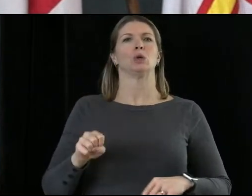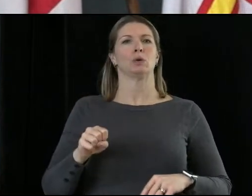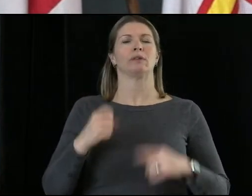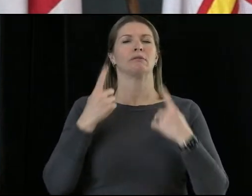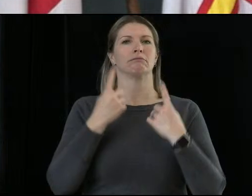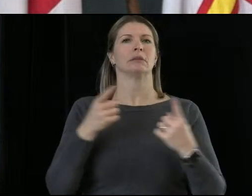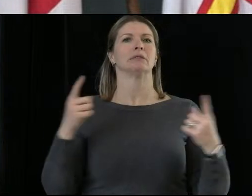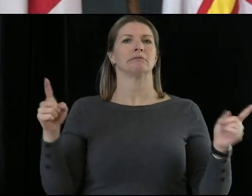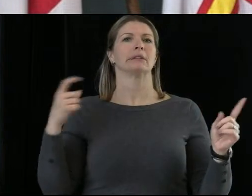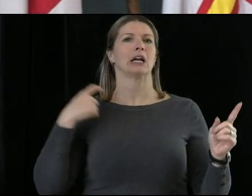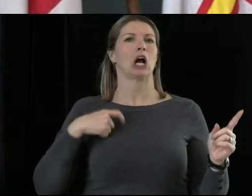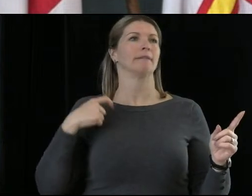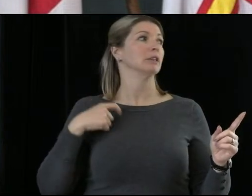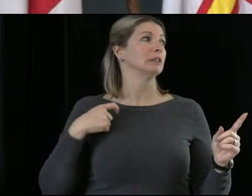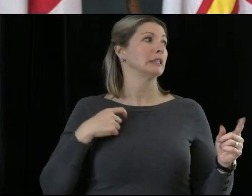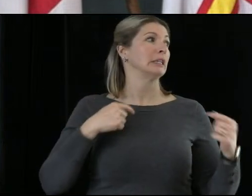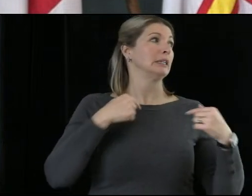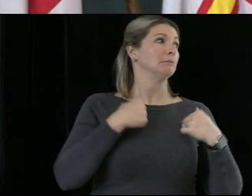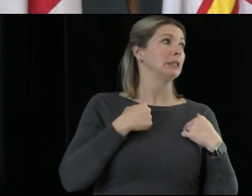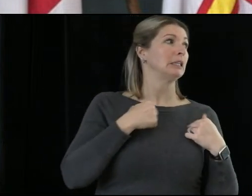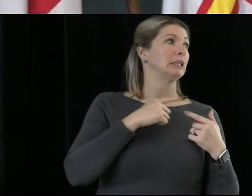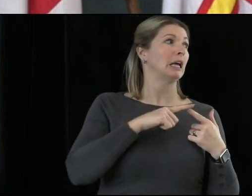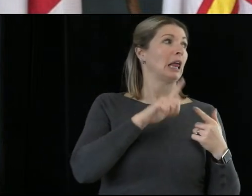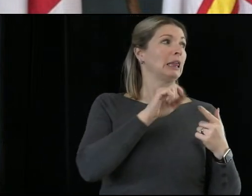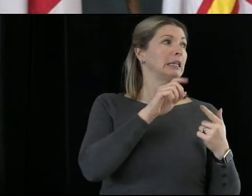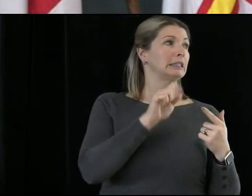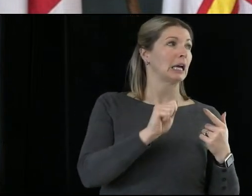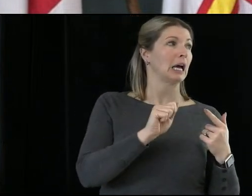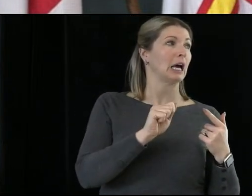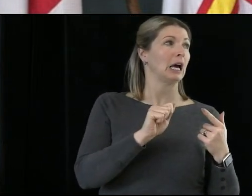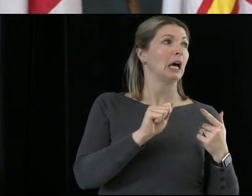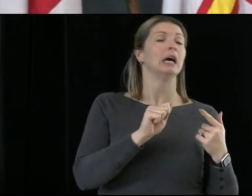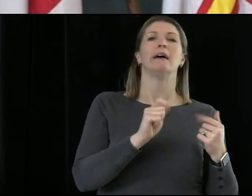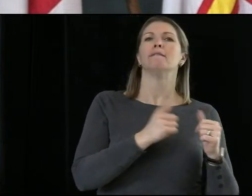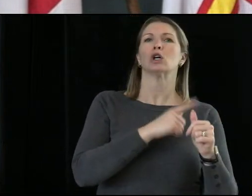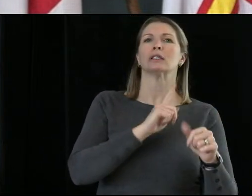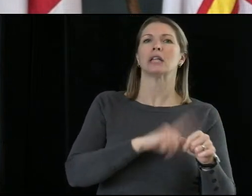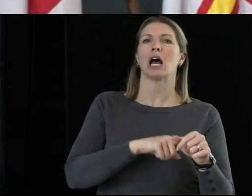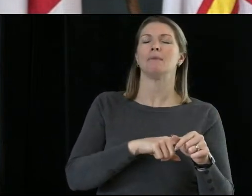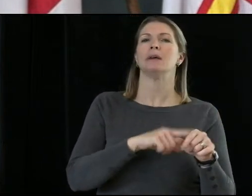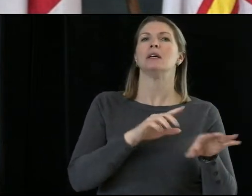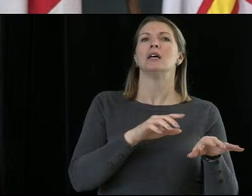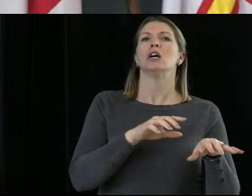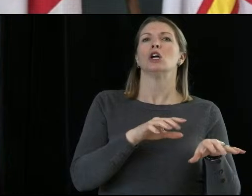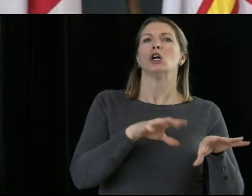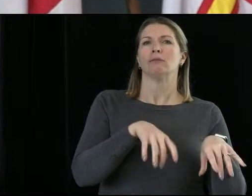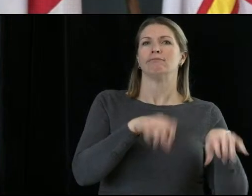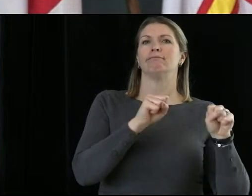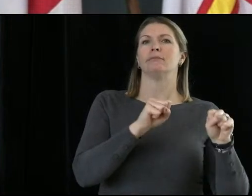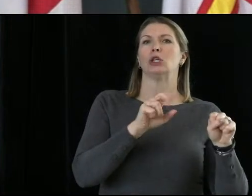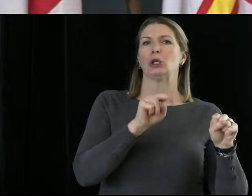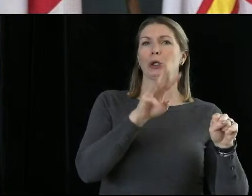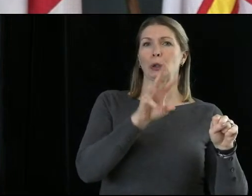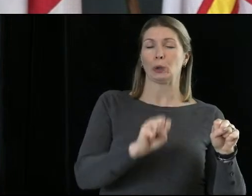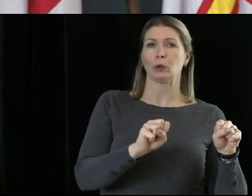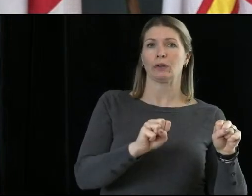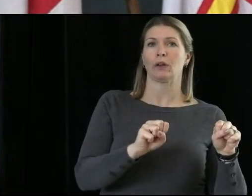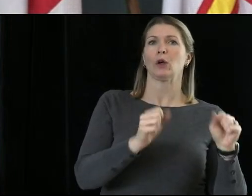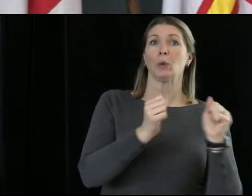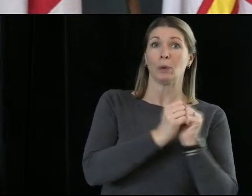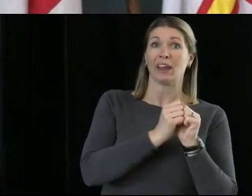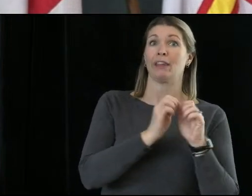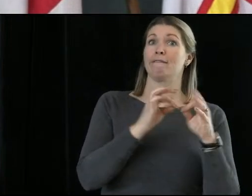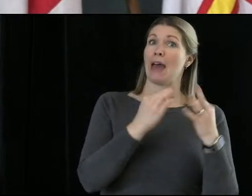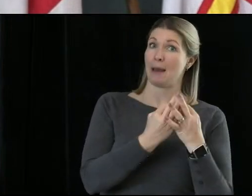my sister Lisa as spokesperson. It was the first time they've done a news conference with a family. And I think it was because they had grown to see